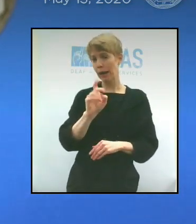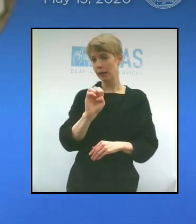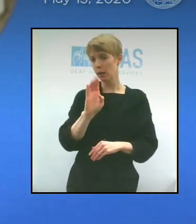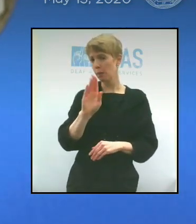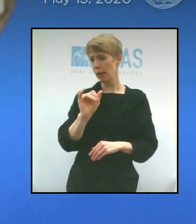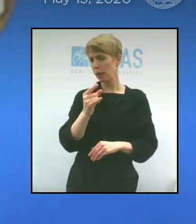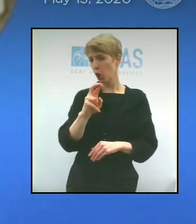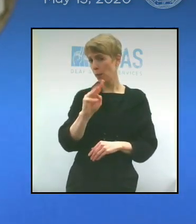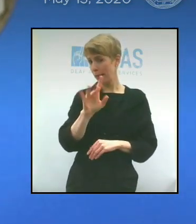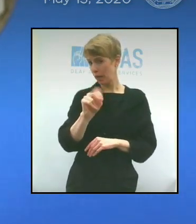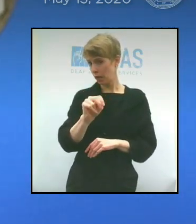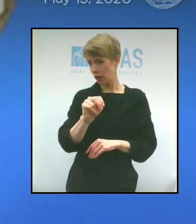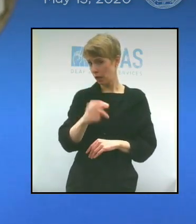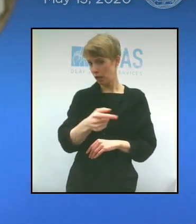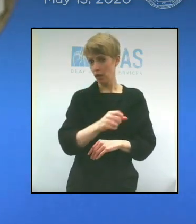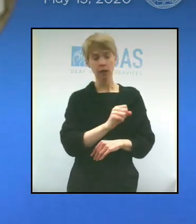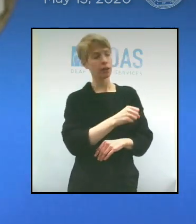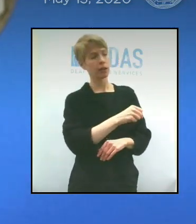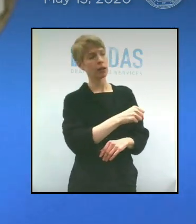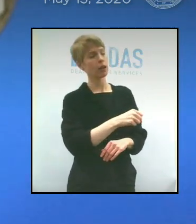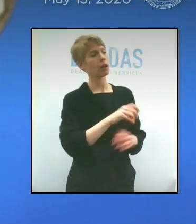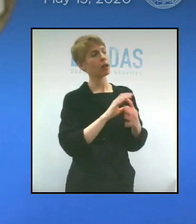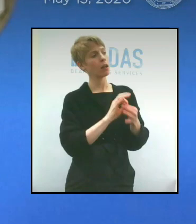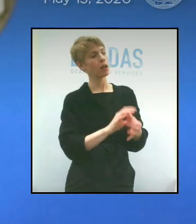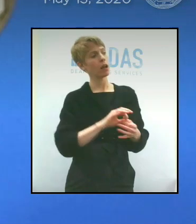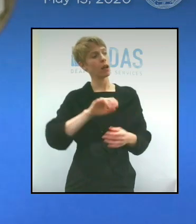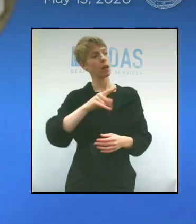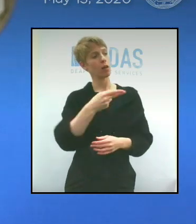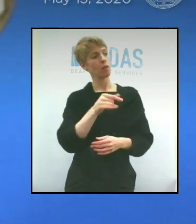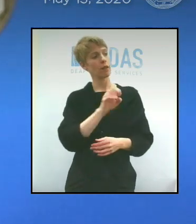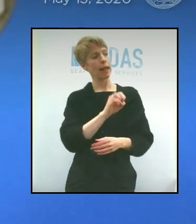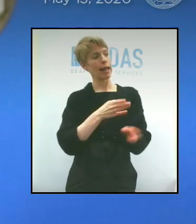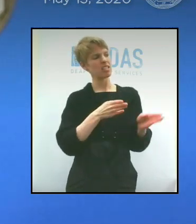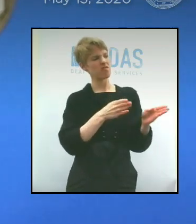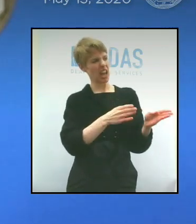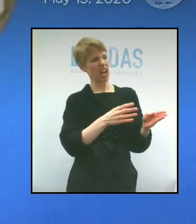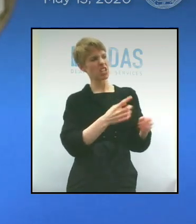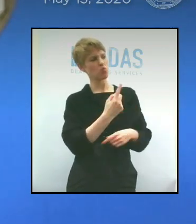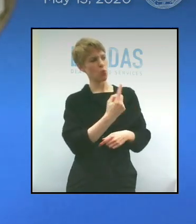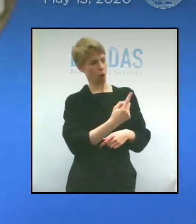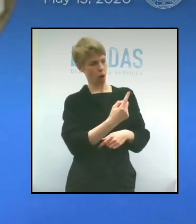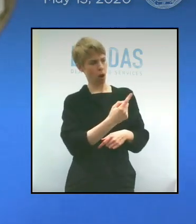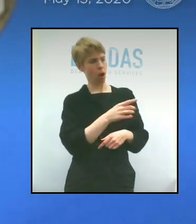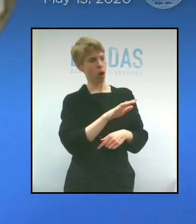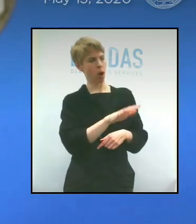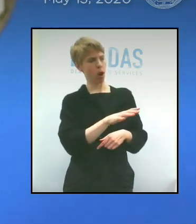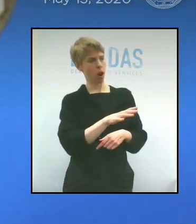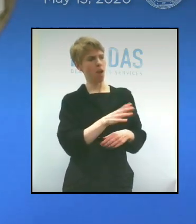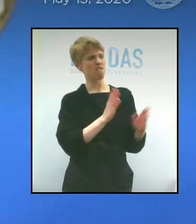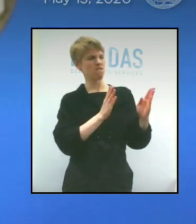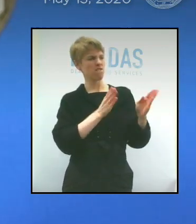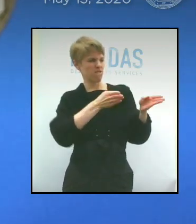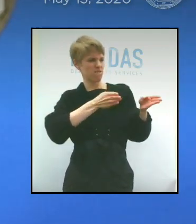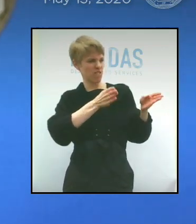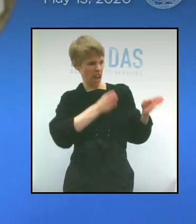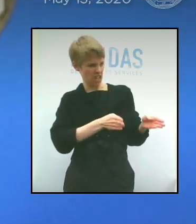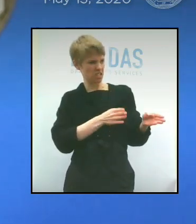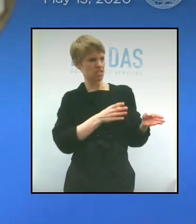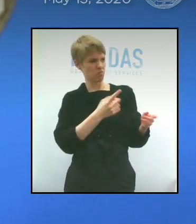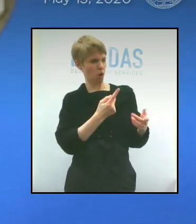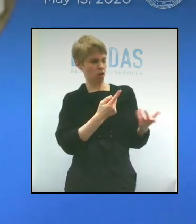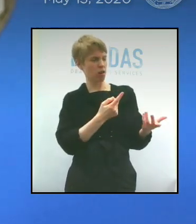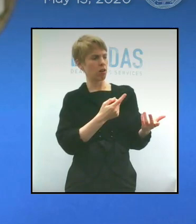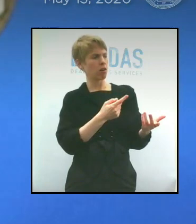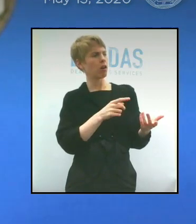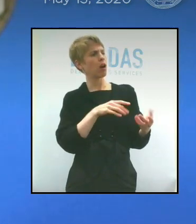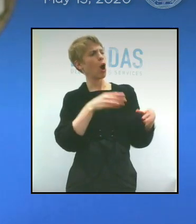more? Yeah. Regarding phase one of the reopening plan, one of the things that's in that is that